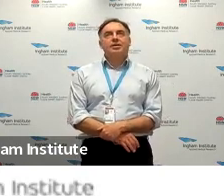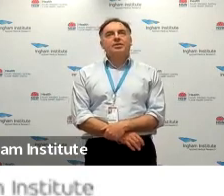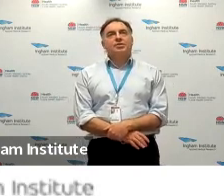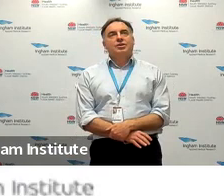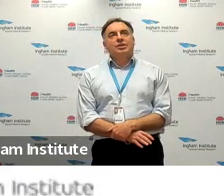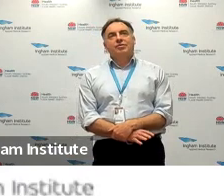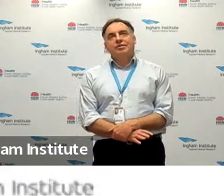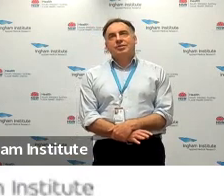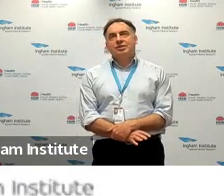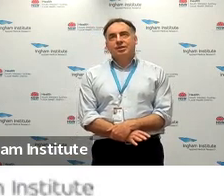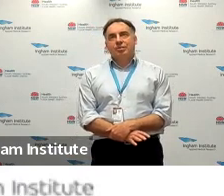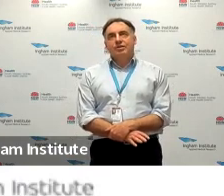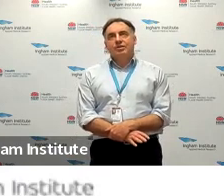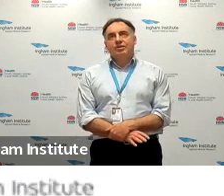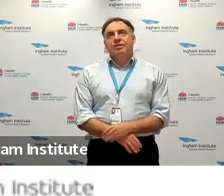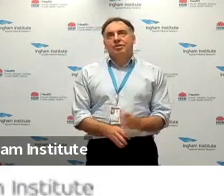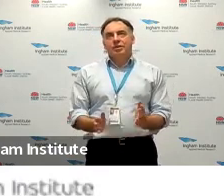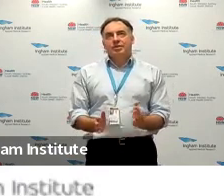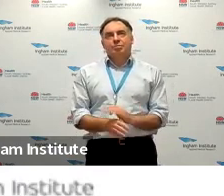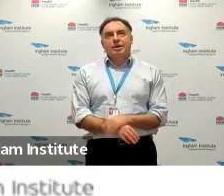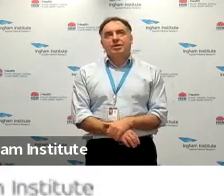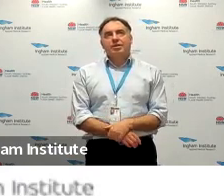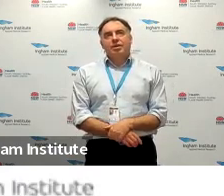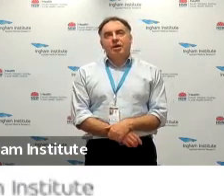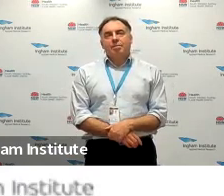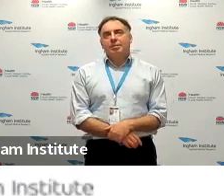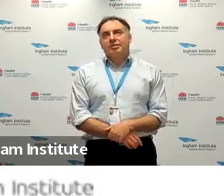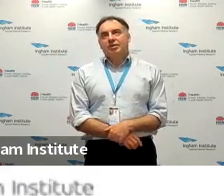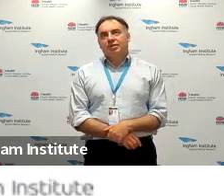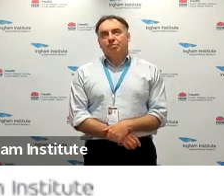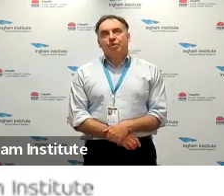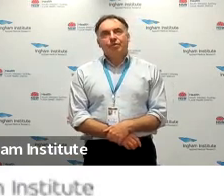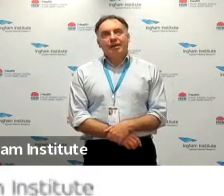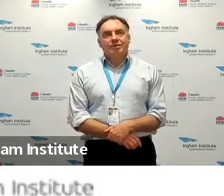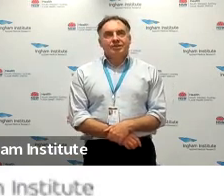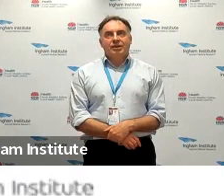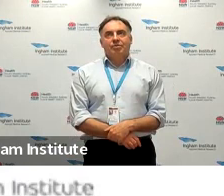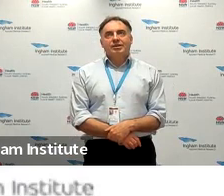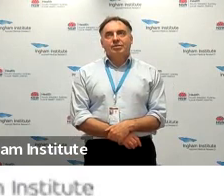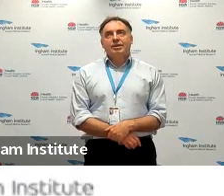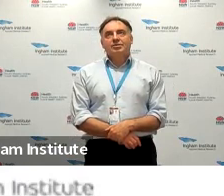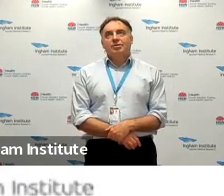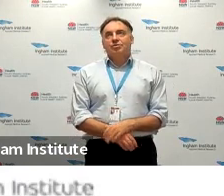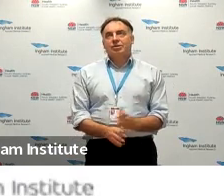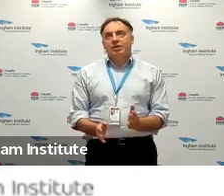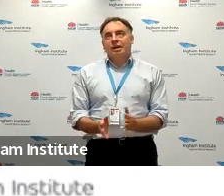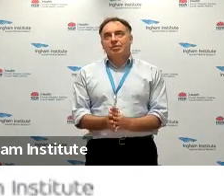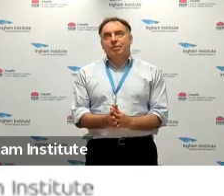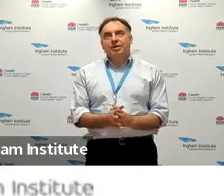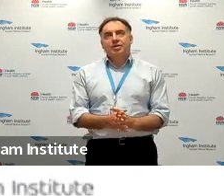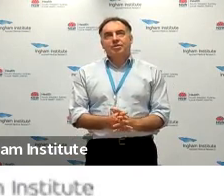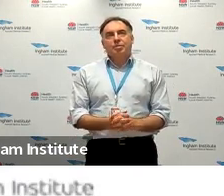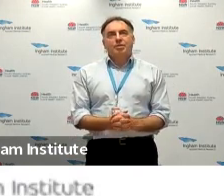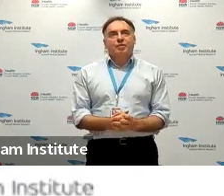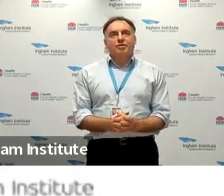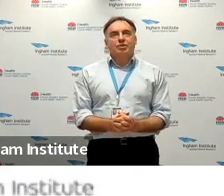clinic starting at around 16 weeks, the reason being babies start to move around 16 or 18 weeks. So traditionally that was